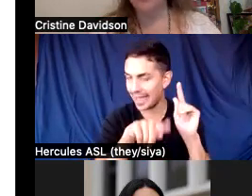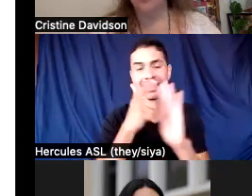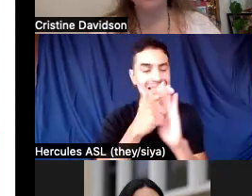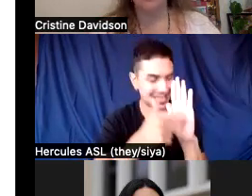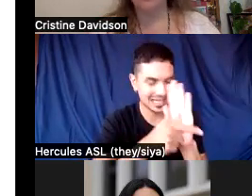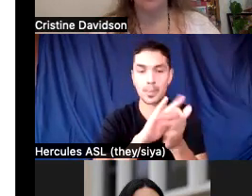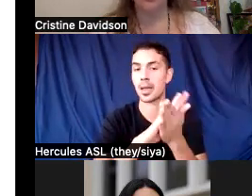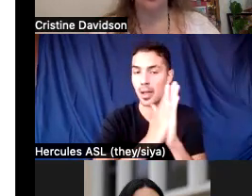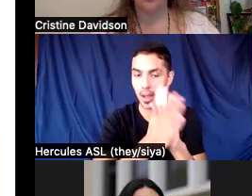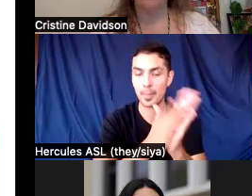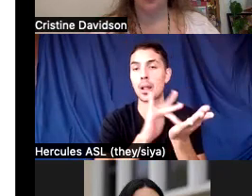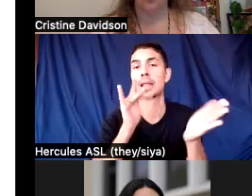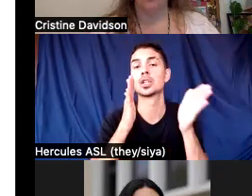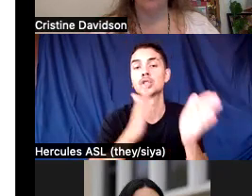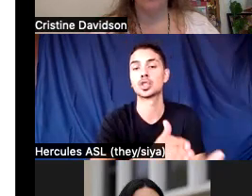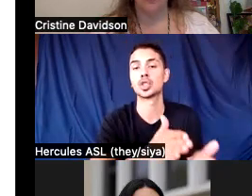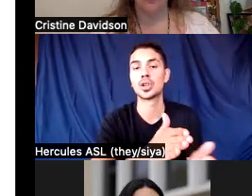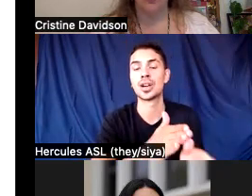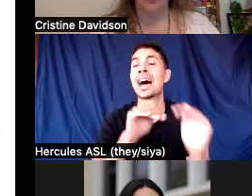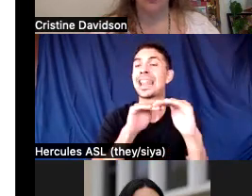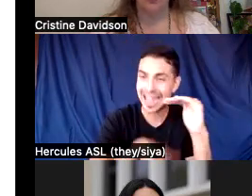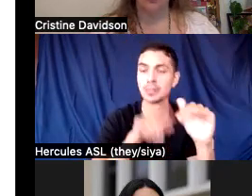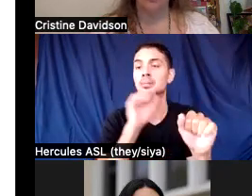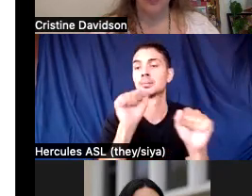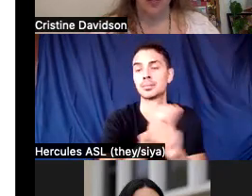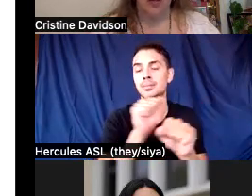Yeah, they don't have to be in the registry, no.